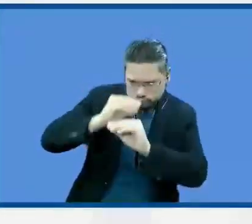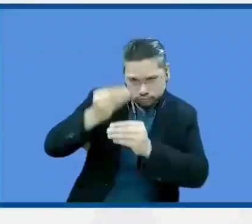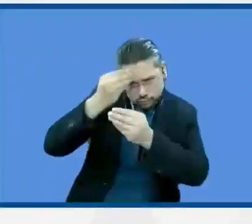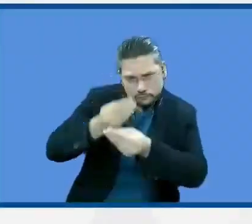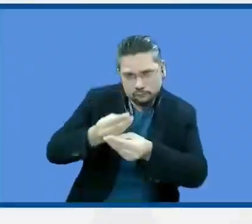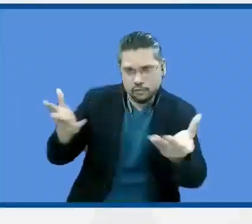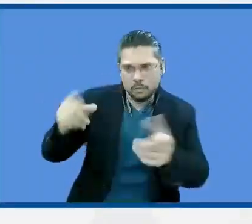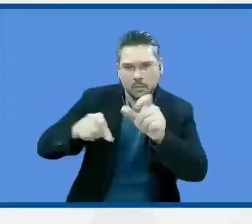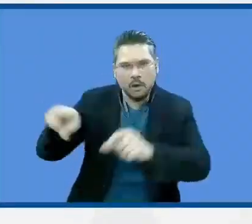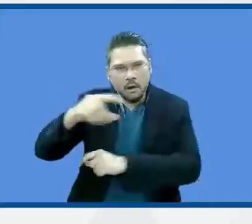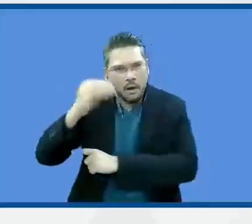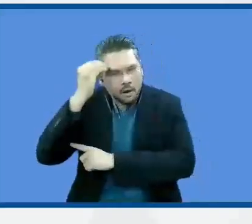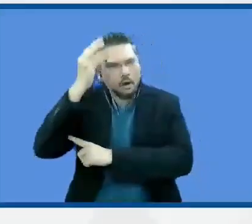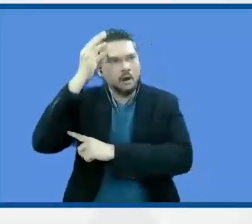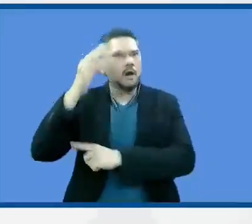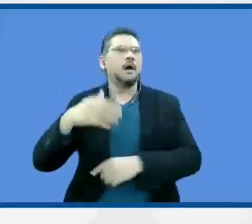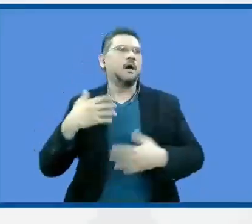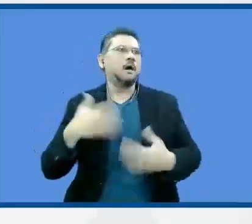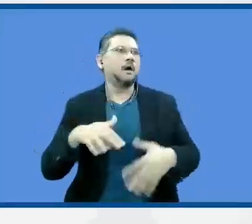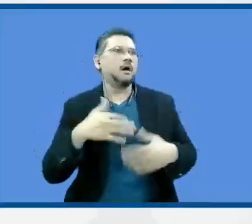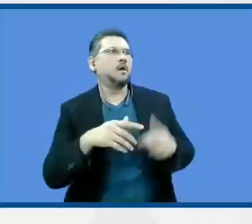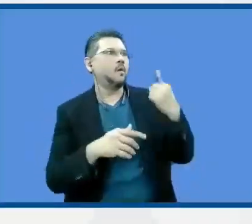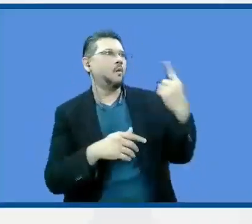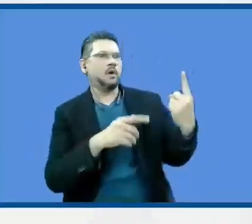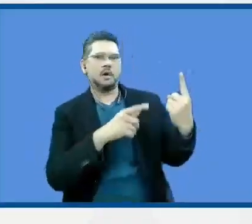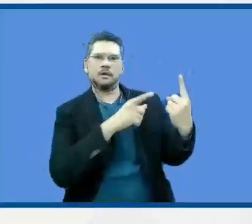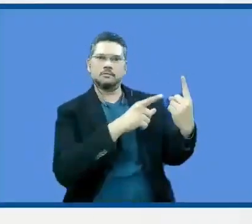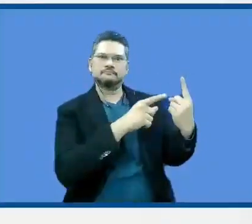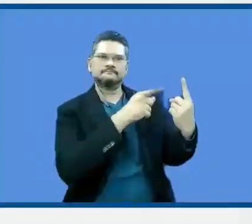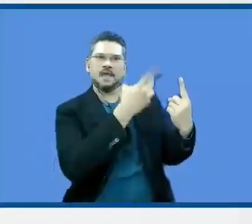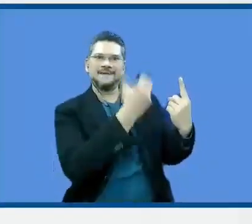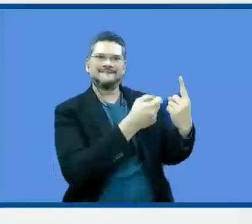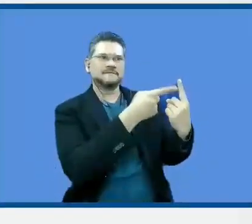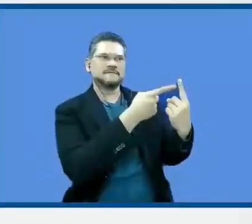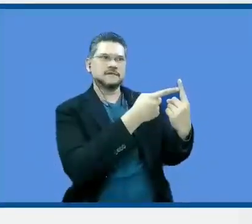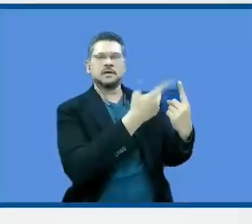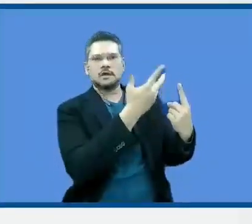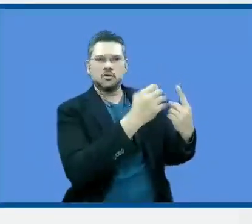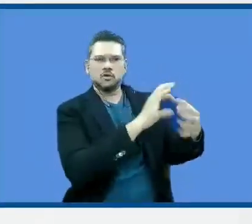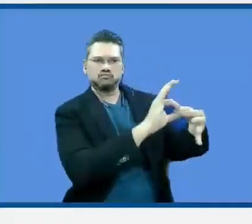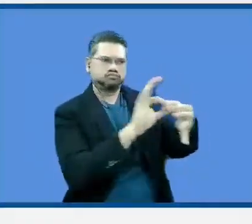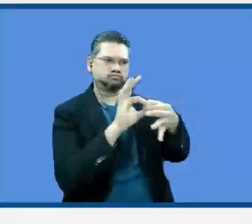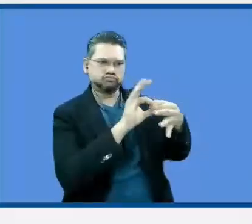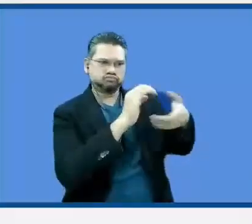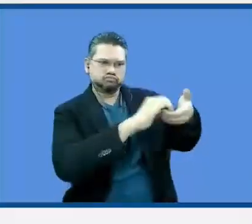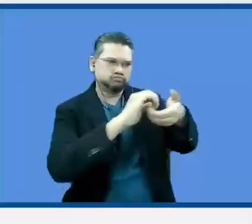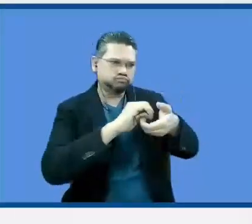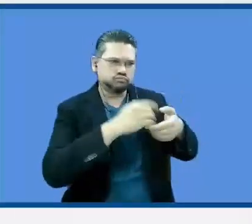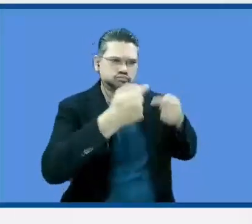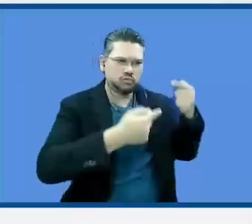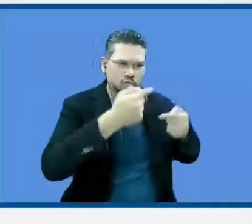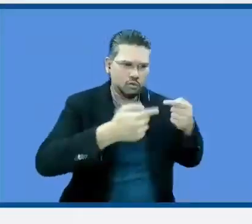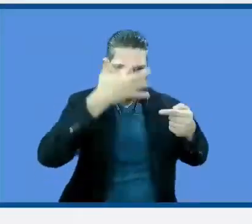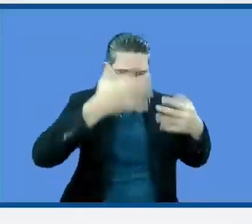a specific institution collaborate for all these political decisions. And this, of course, couldn't